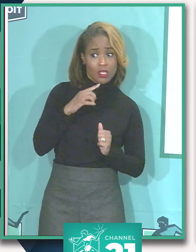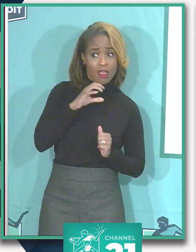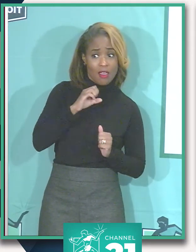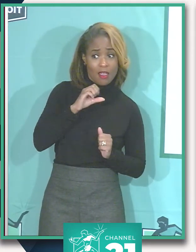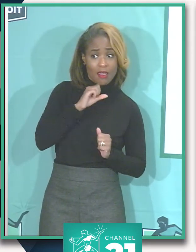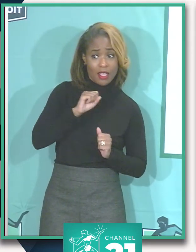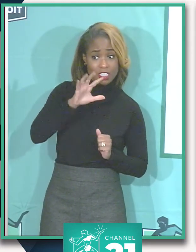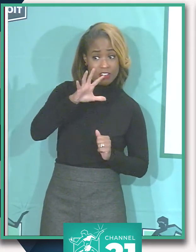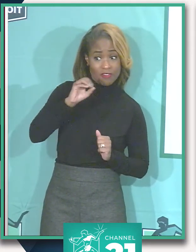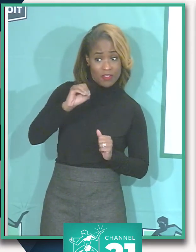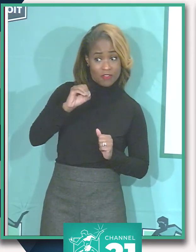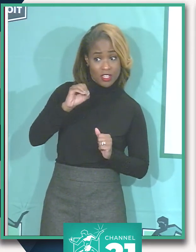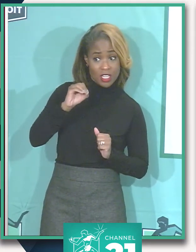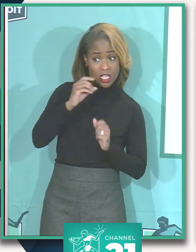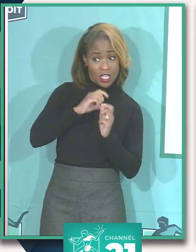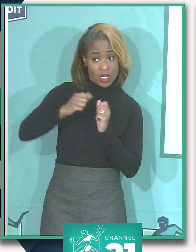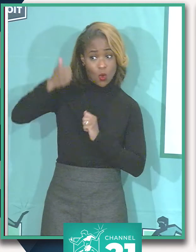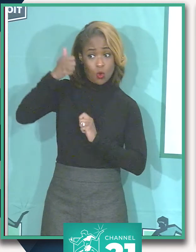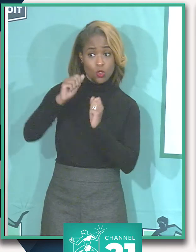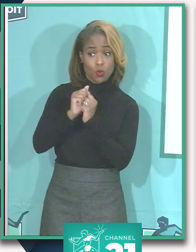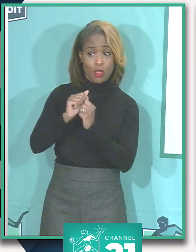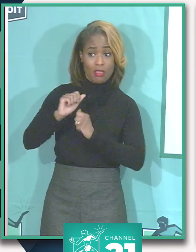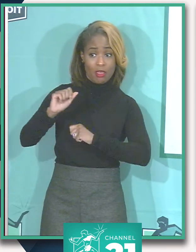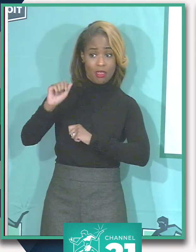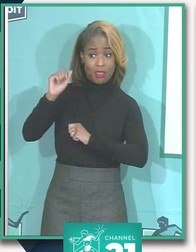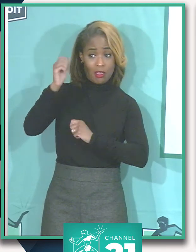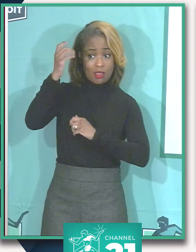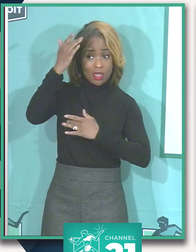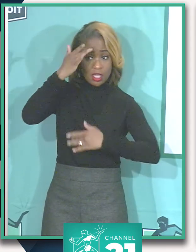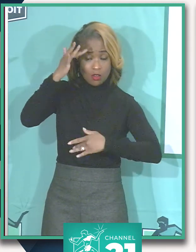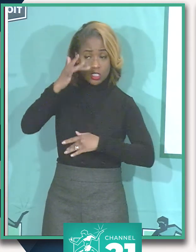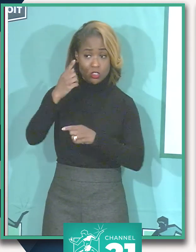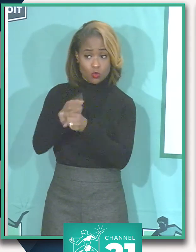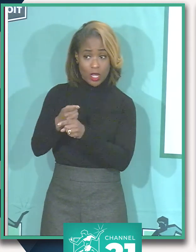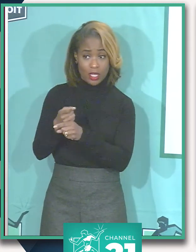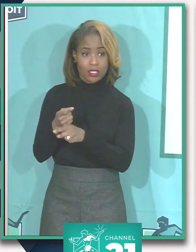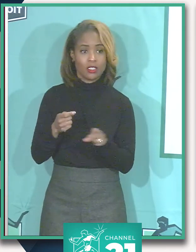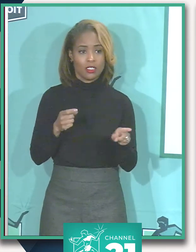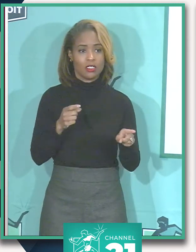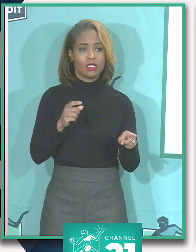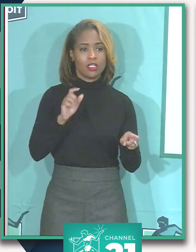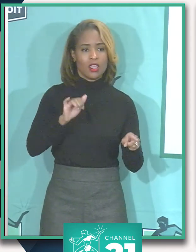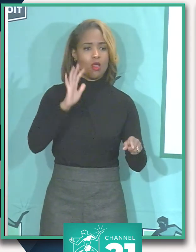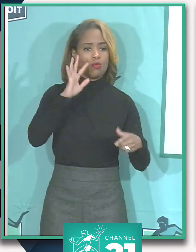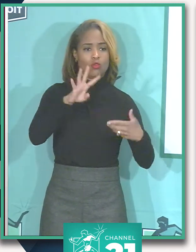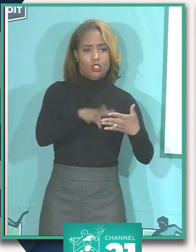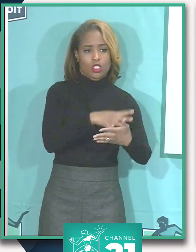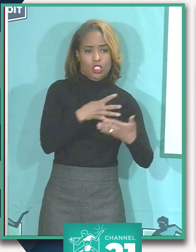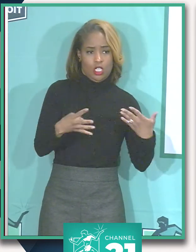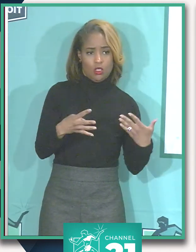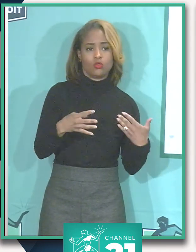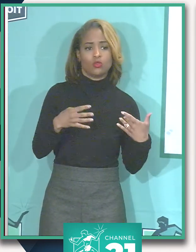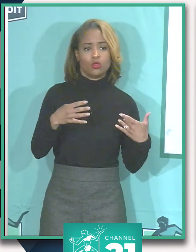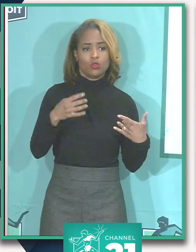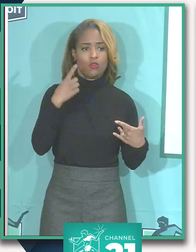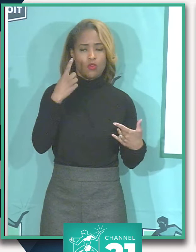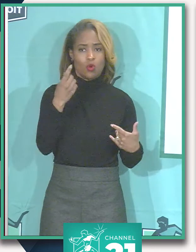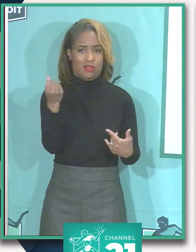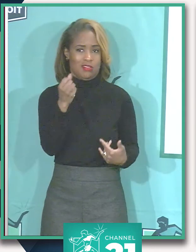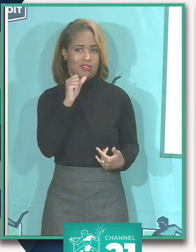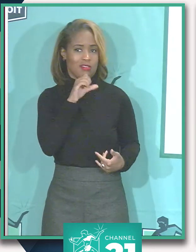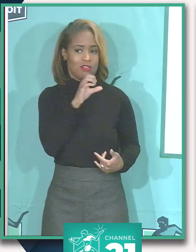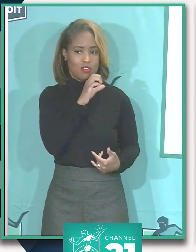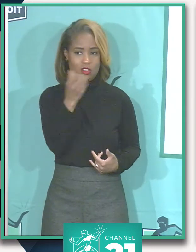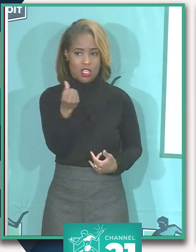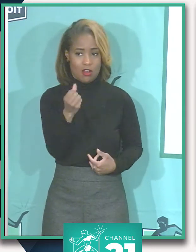with chronic illness, you are able to go to Senior Saturday, Yeah, correct? they'll schedule them into Senior Saturday if you'd rather be at one of the churches.